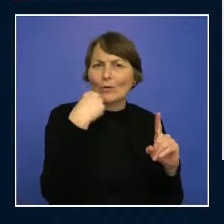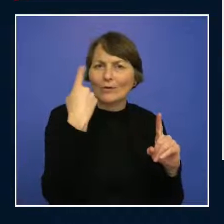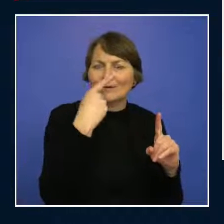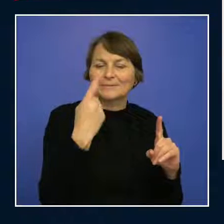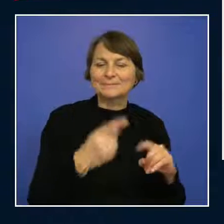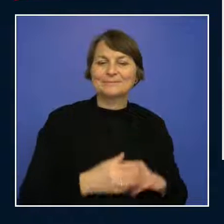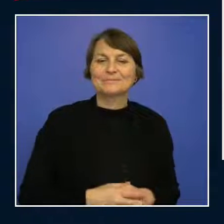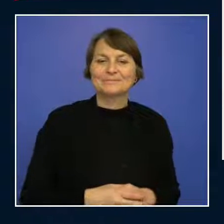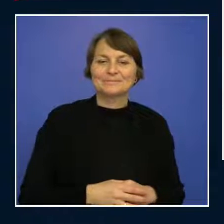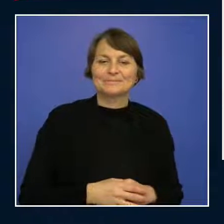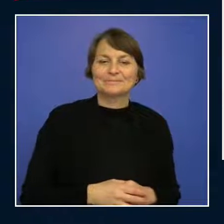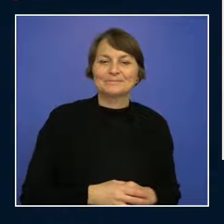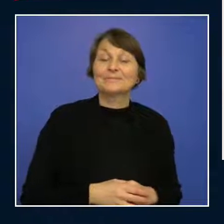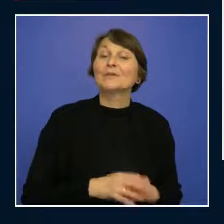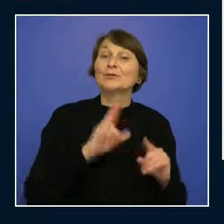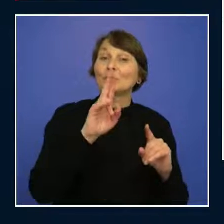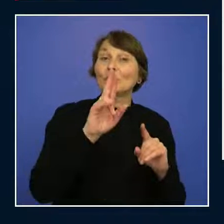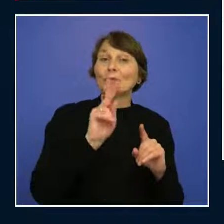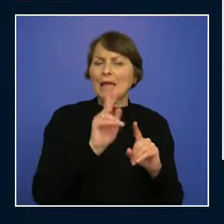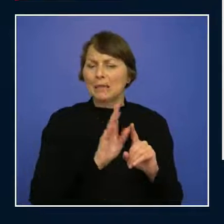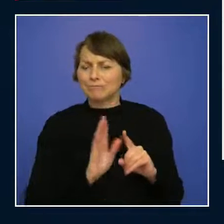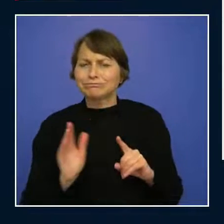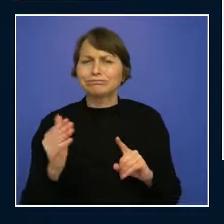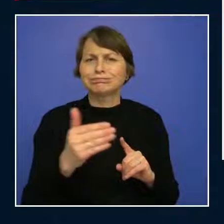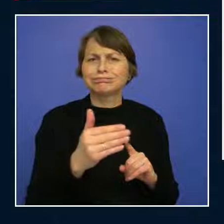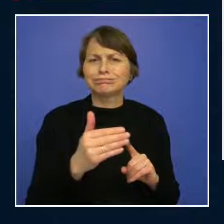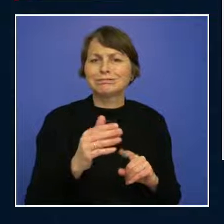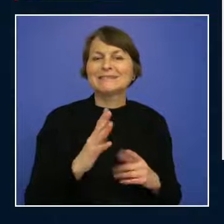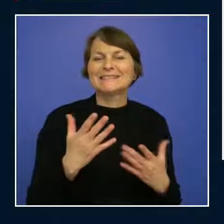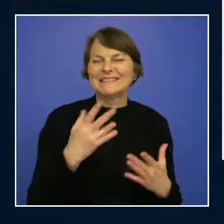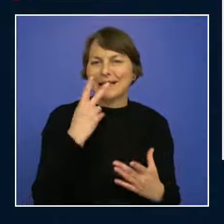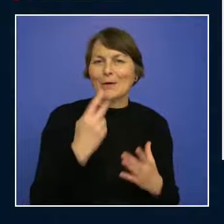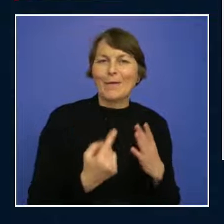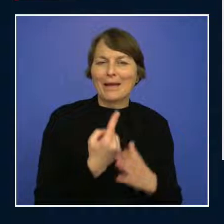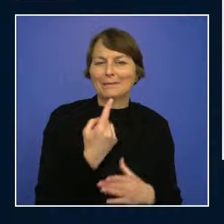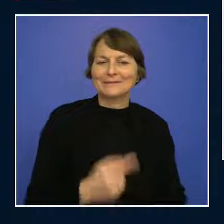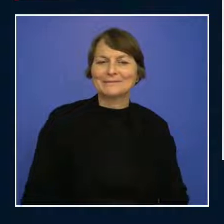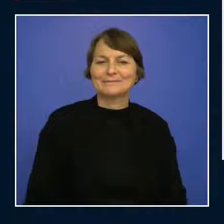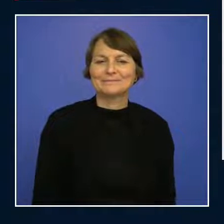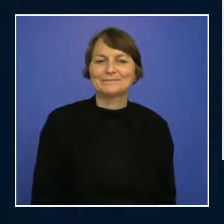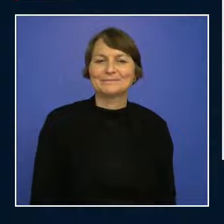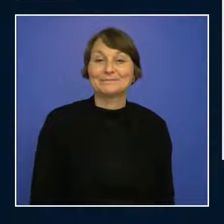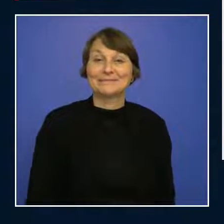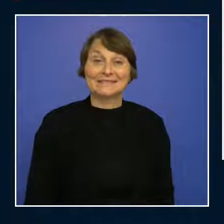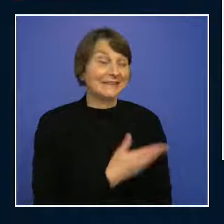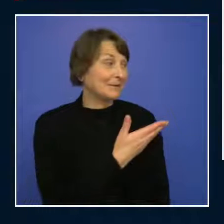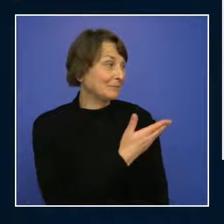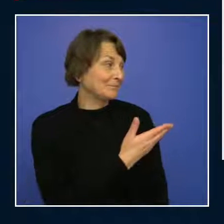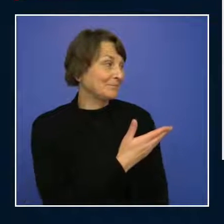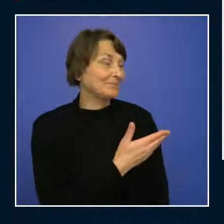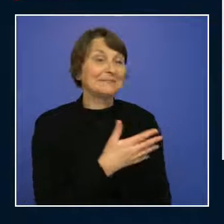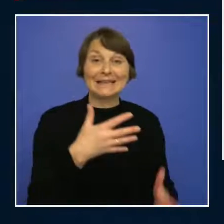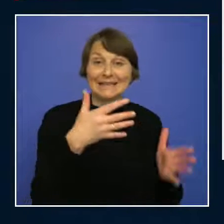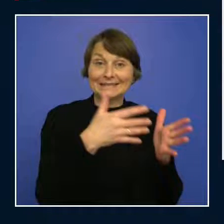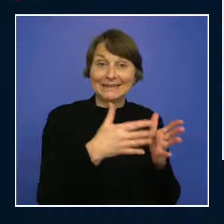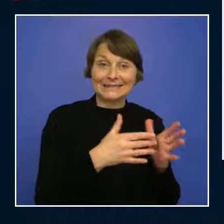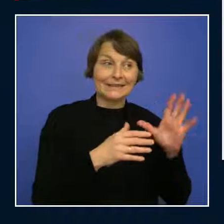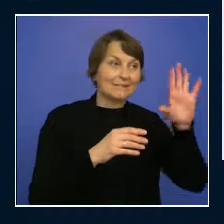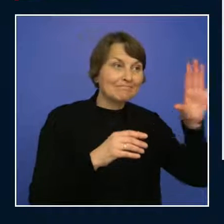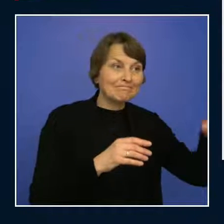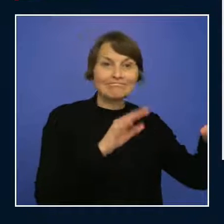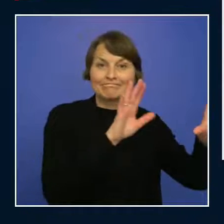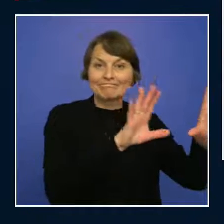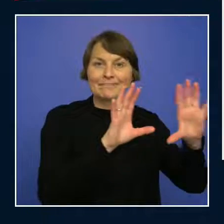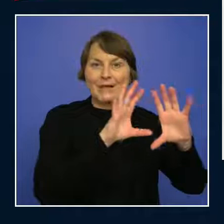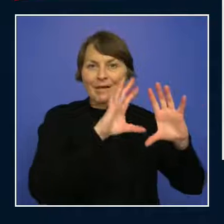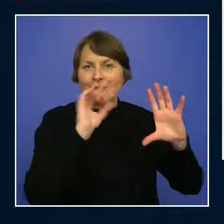routed to the UK. So I want to use this to test what's happening elsewhere. And we can start to see that it's testing these various locations